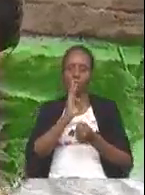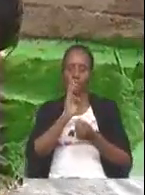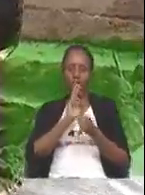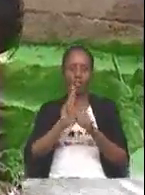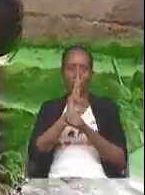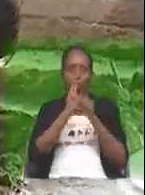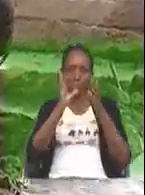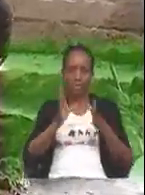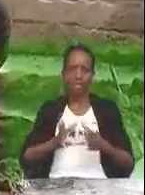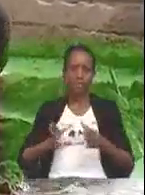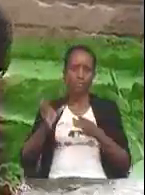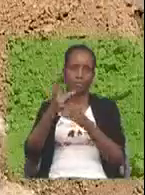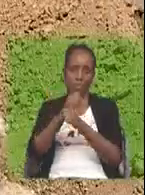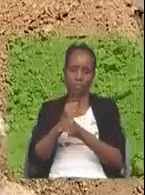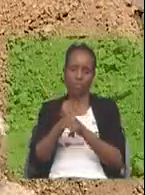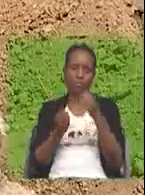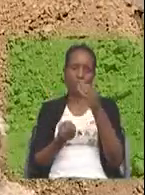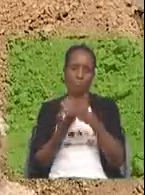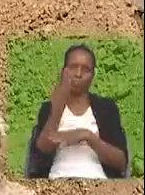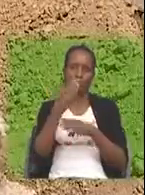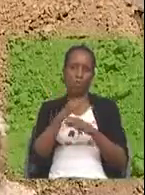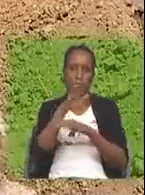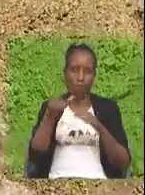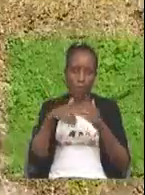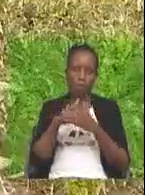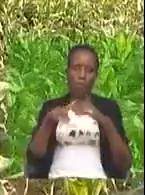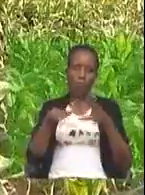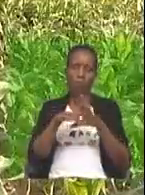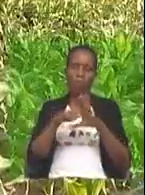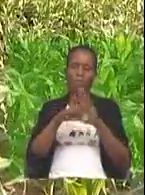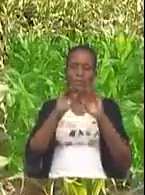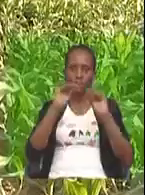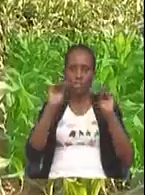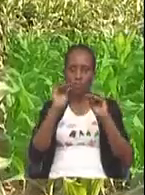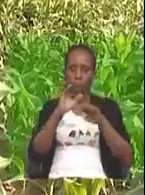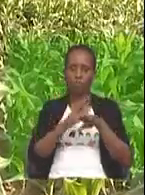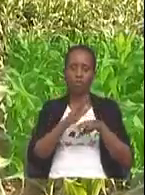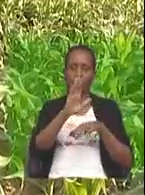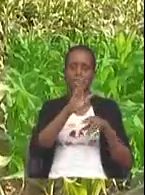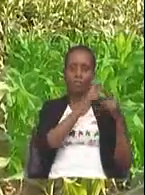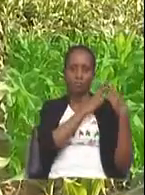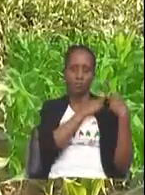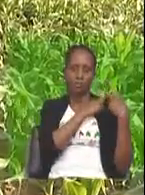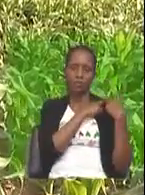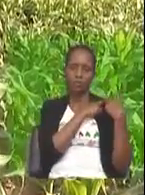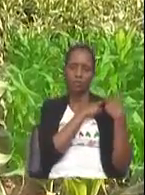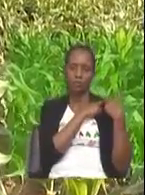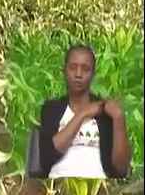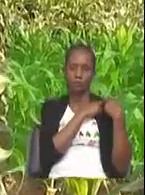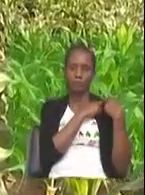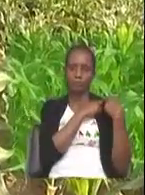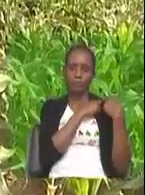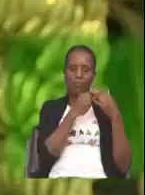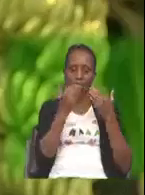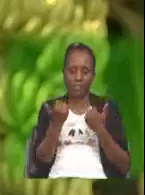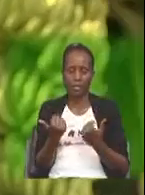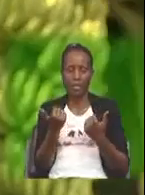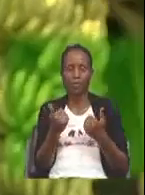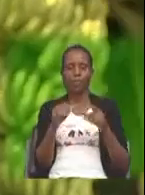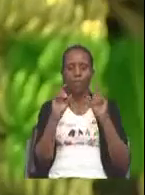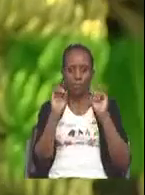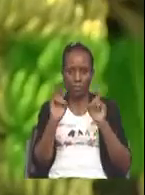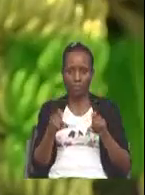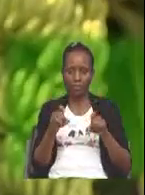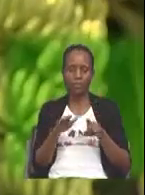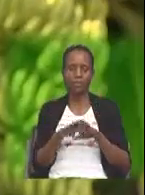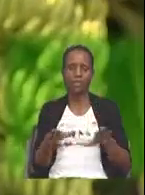Users Association was formed and all the members trained on their roles and responsibilities. For the moment, we have to be on